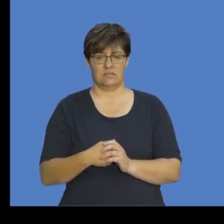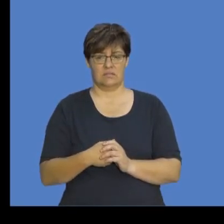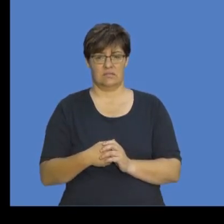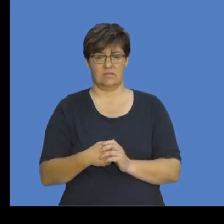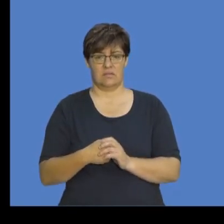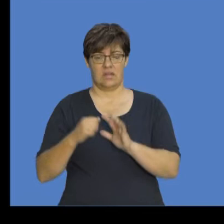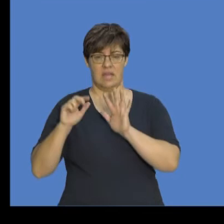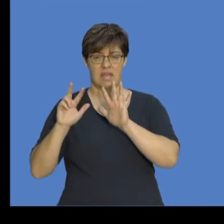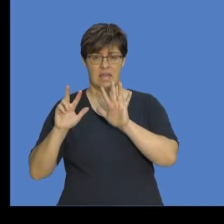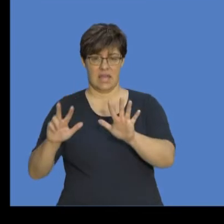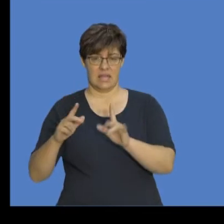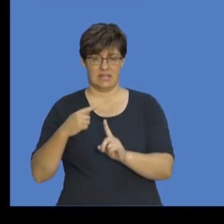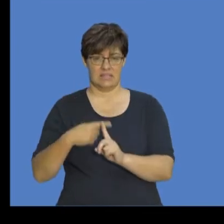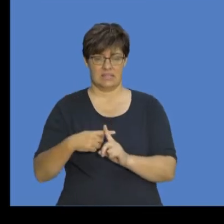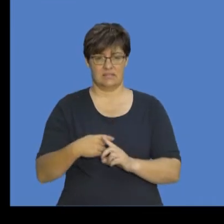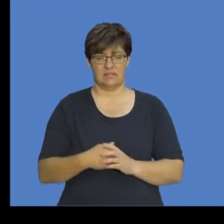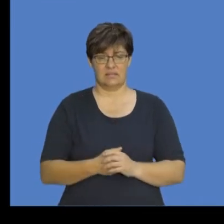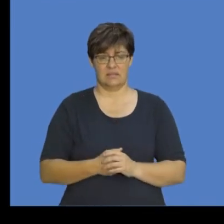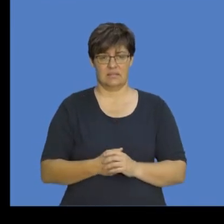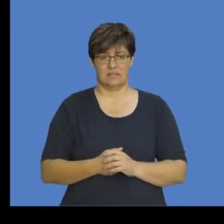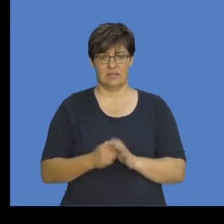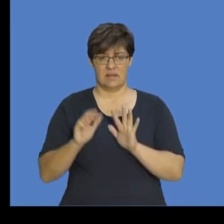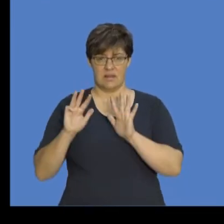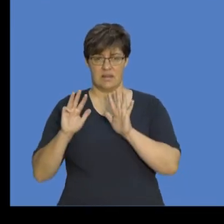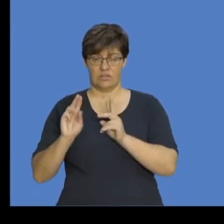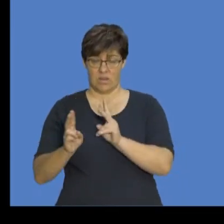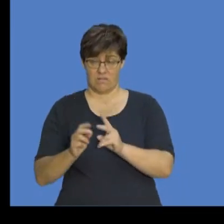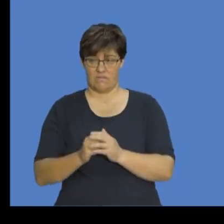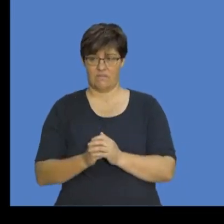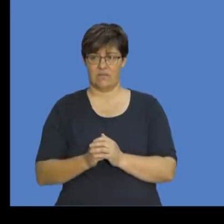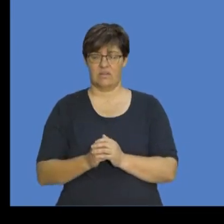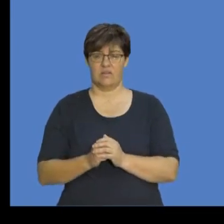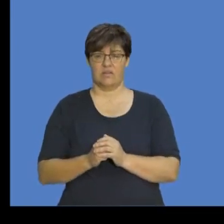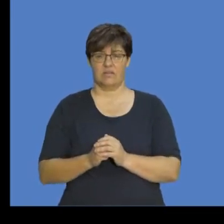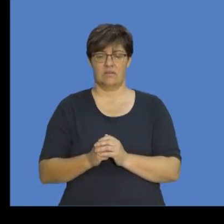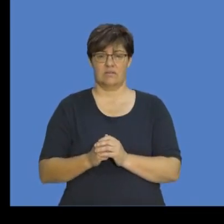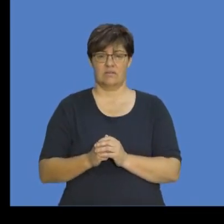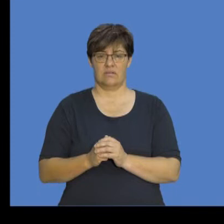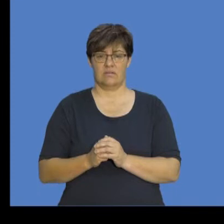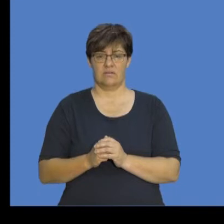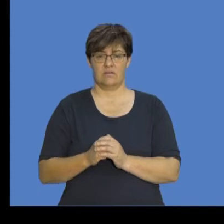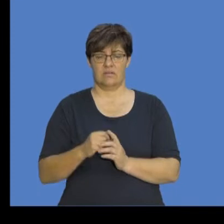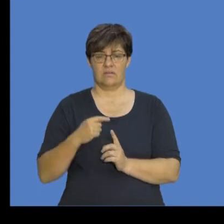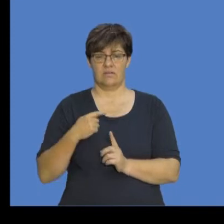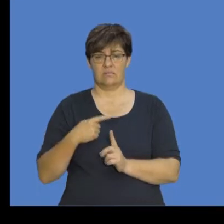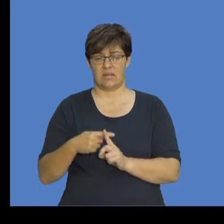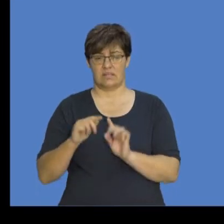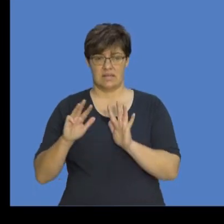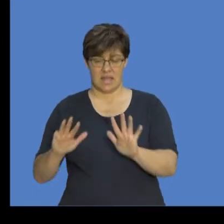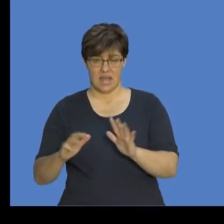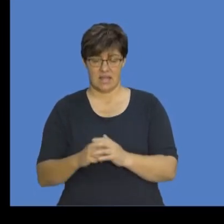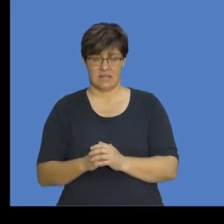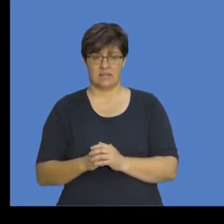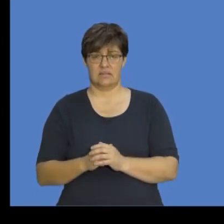and 4, plus 8, plus 12, because he sold 12 cars on day 5.